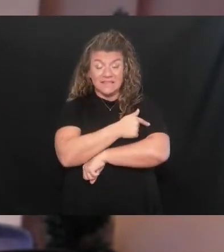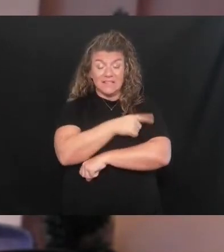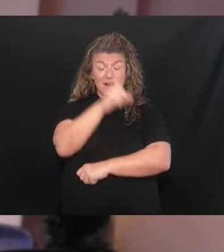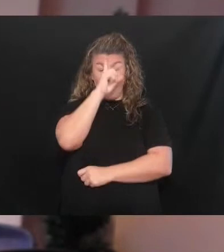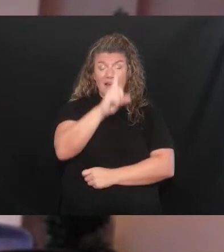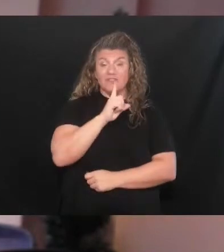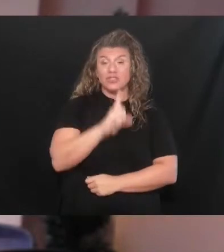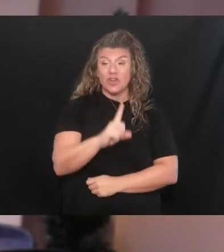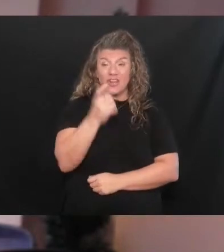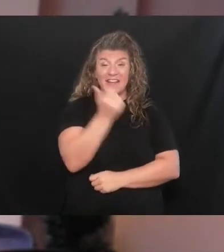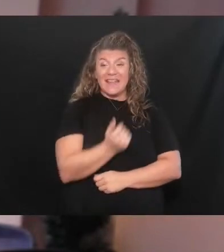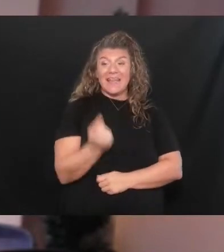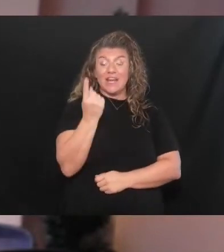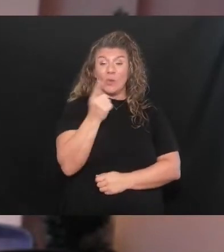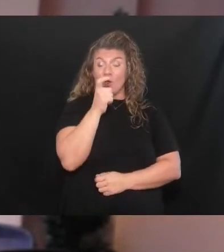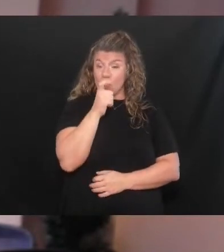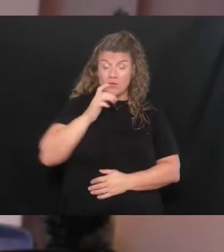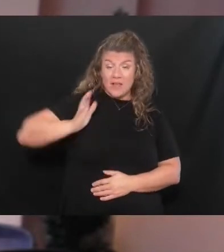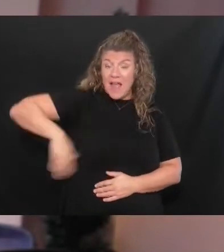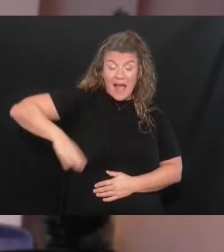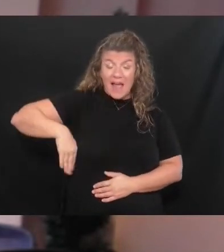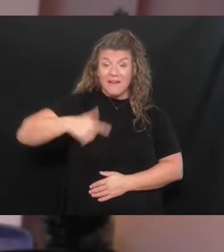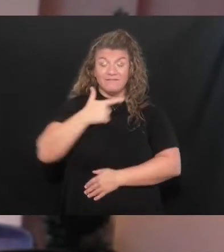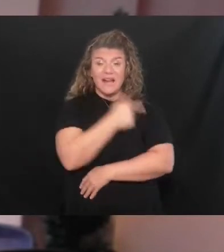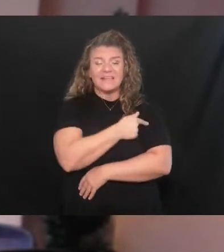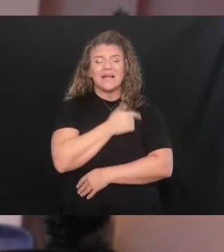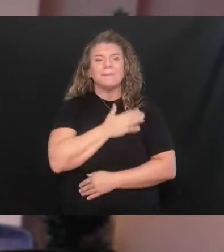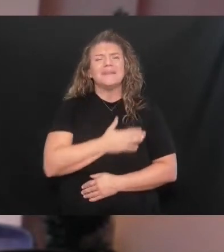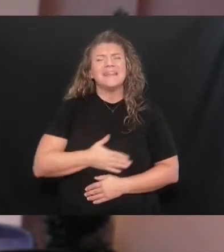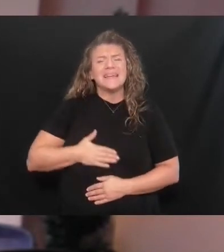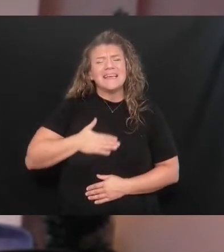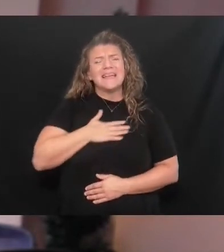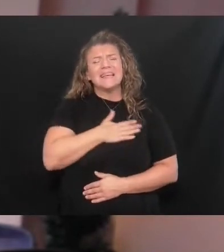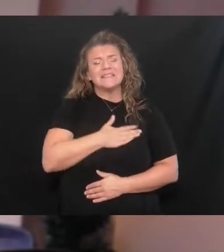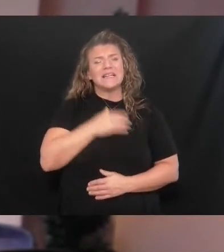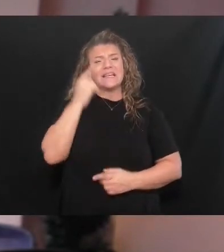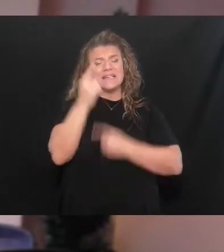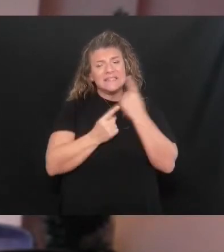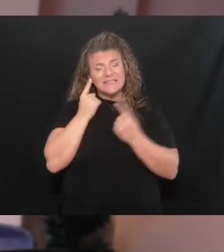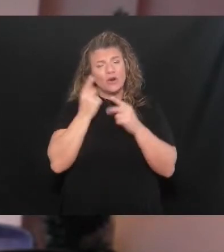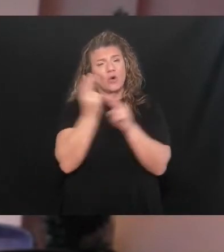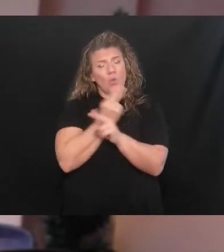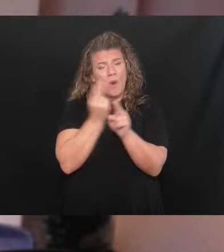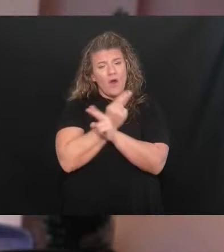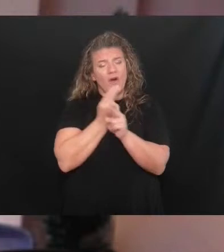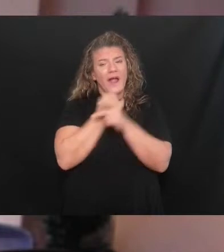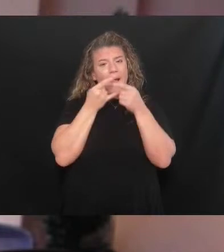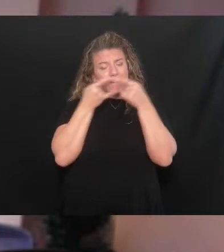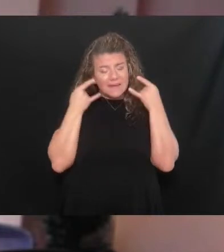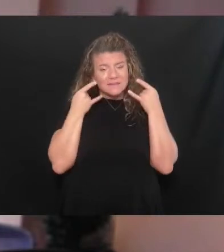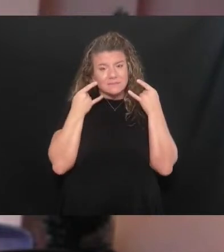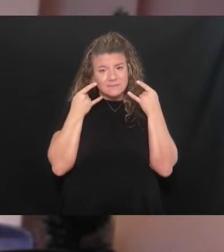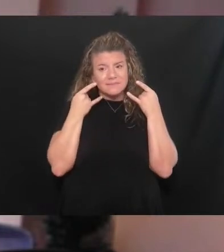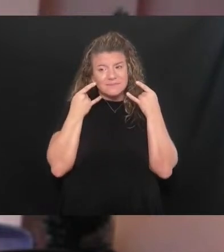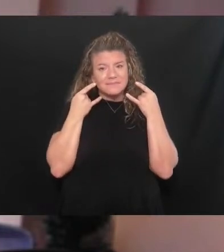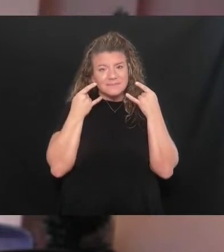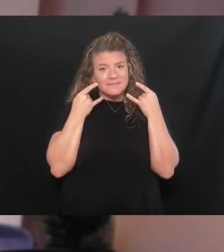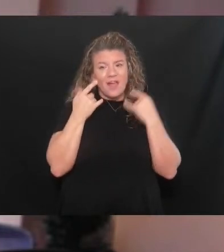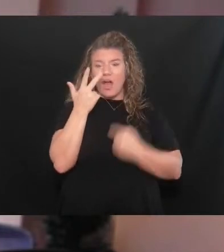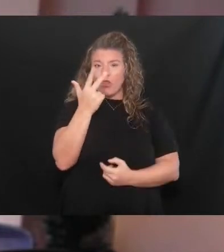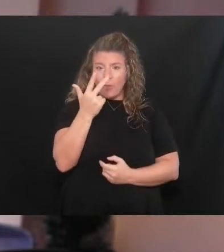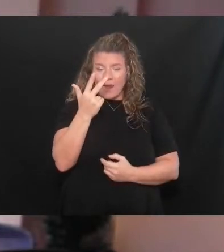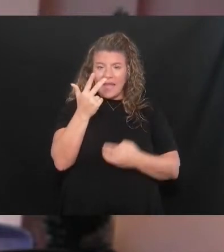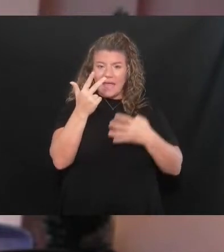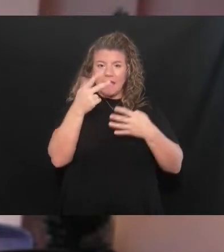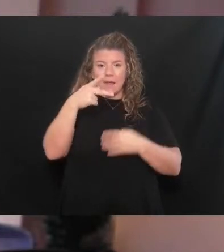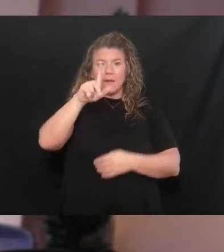absolutely in anybody who is not yet vaccinated, please consider wearing a face covering, a 3-ply face